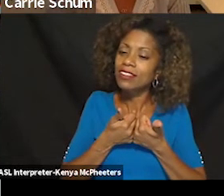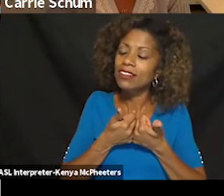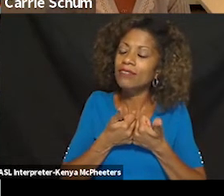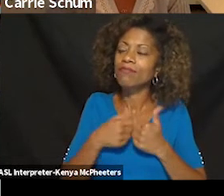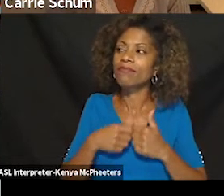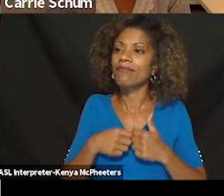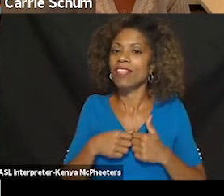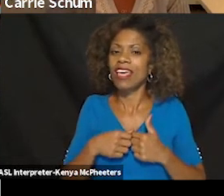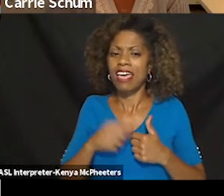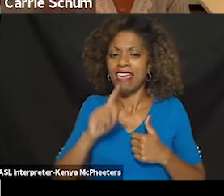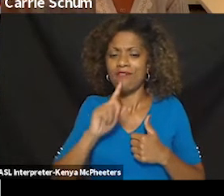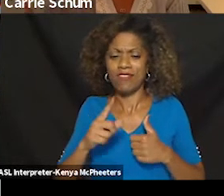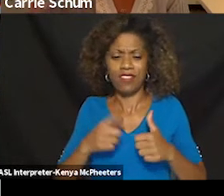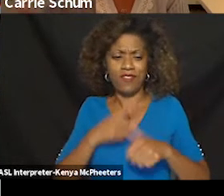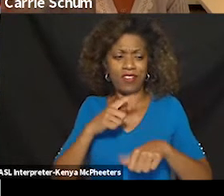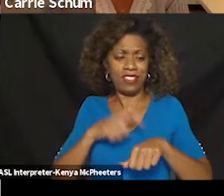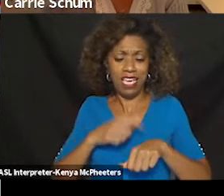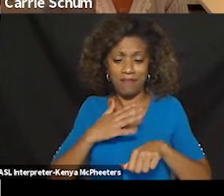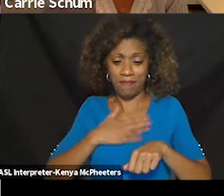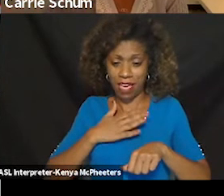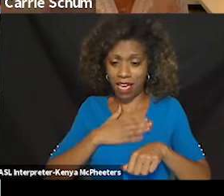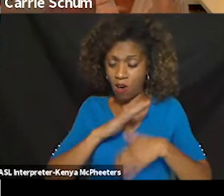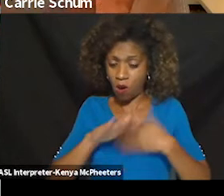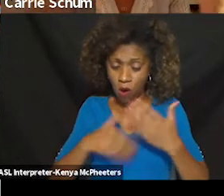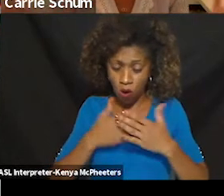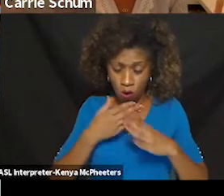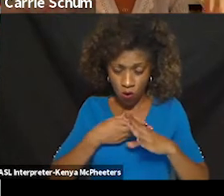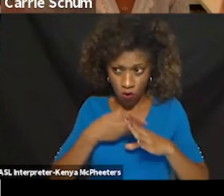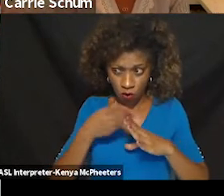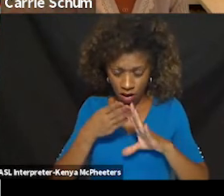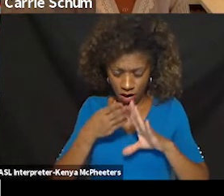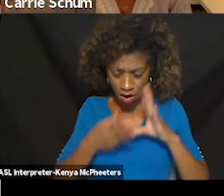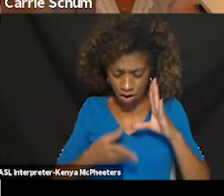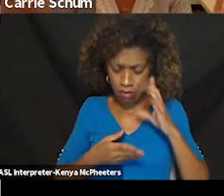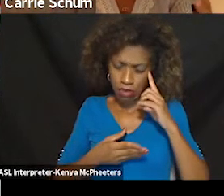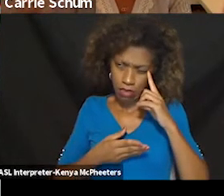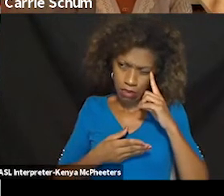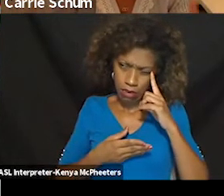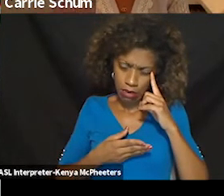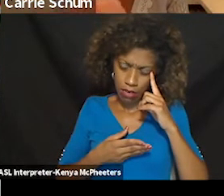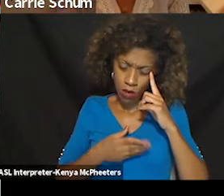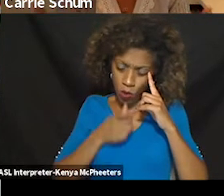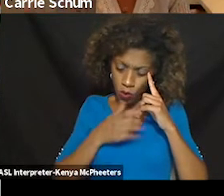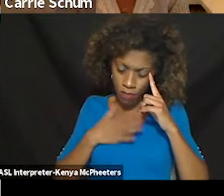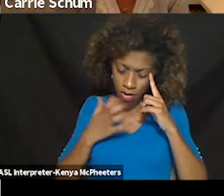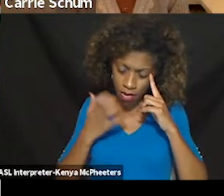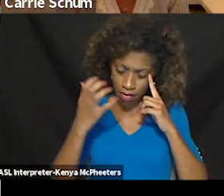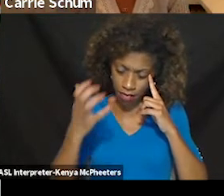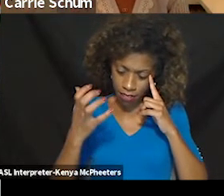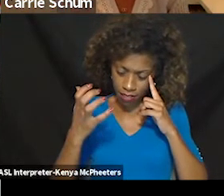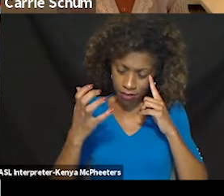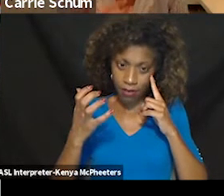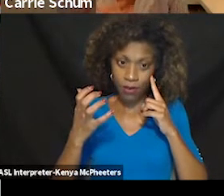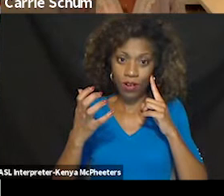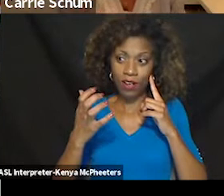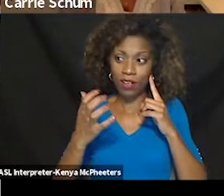public. So anyone who worked, your segmentation, and say the first question you ask is, who's your audience? And you start to sort and sift of who you really need to